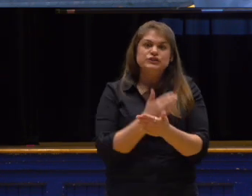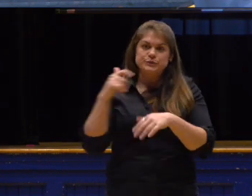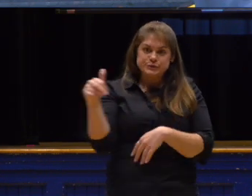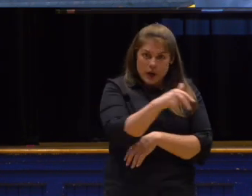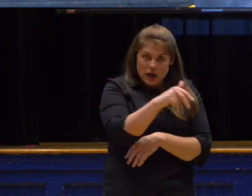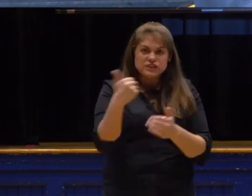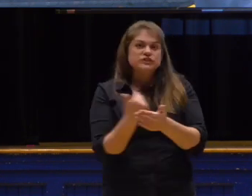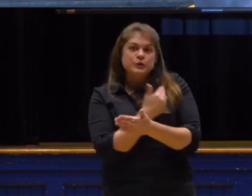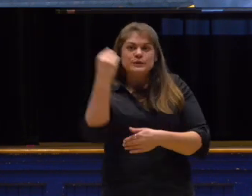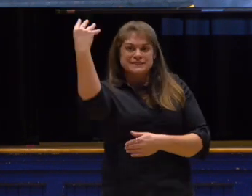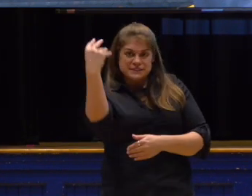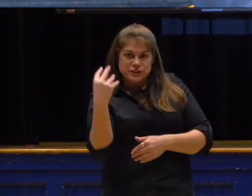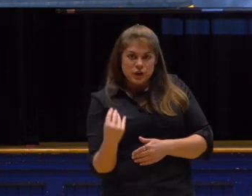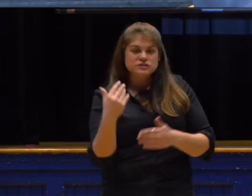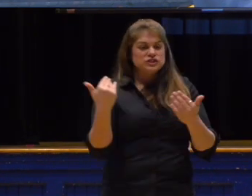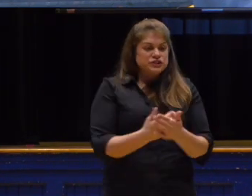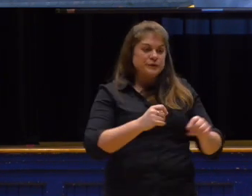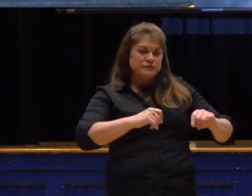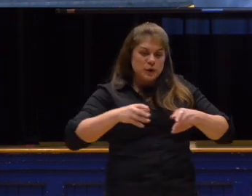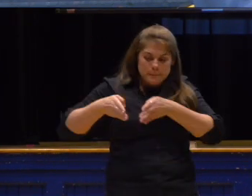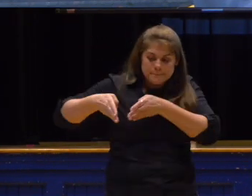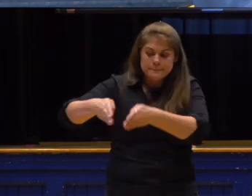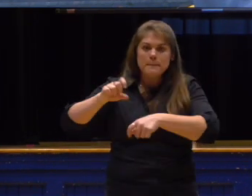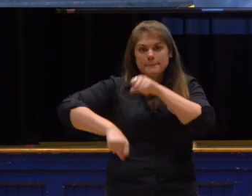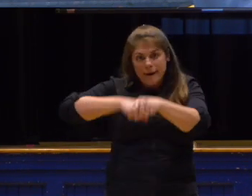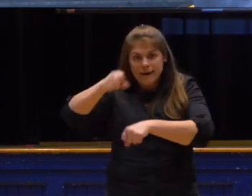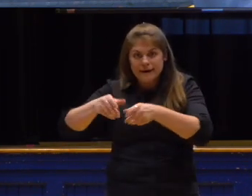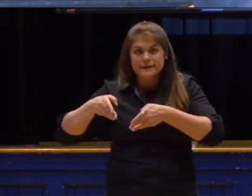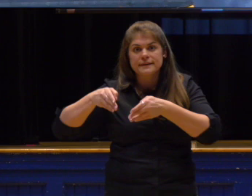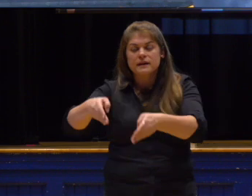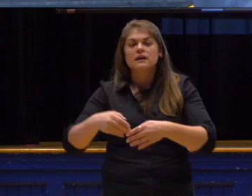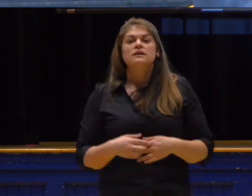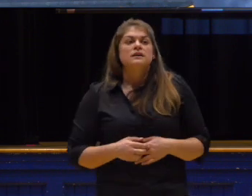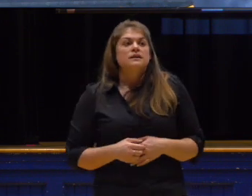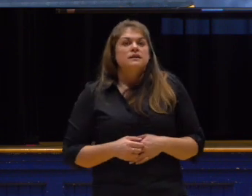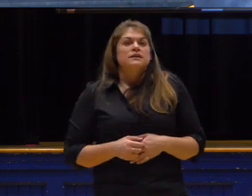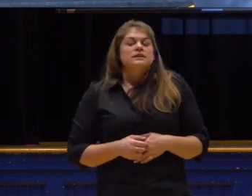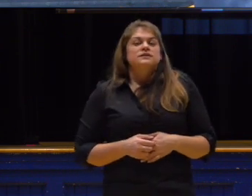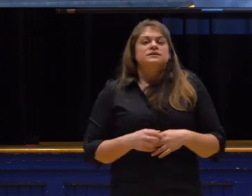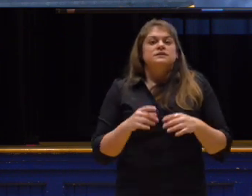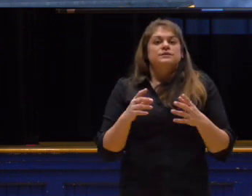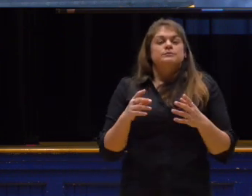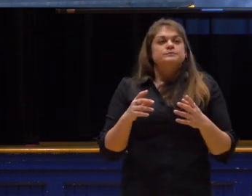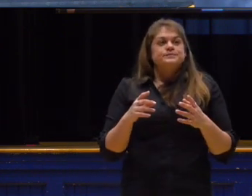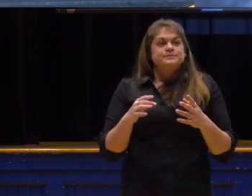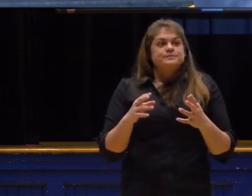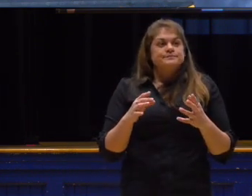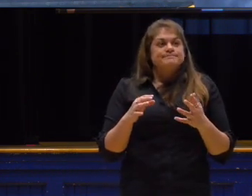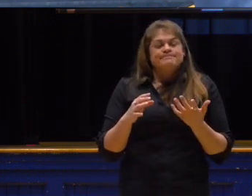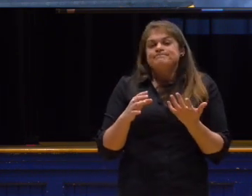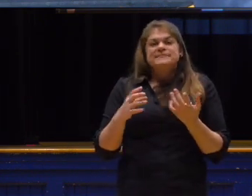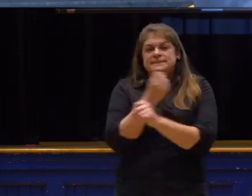signals, new ped phases, bike lanes, cycle tracks for people to be able to get through the